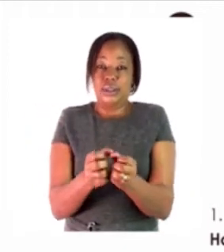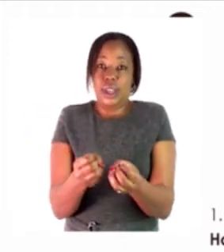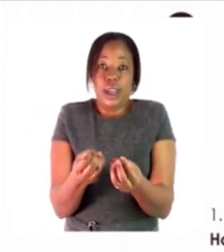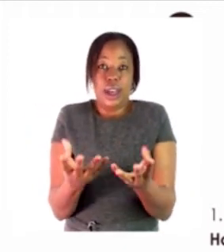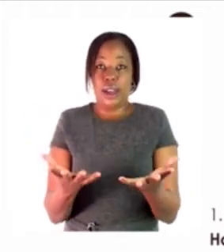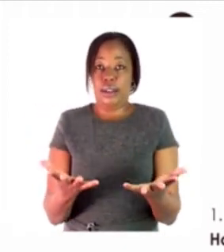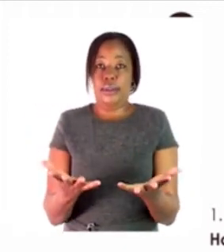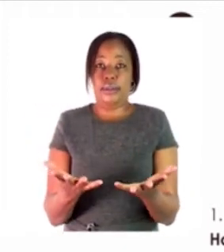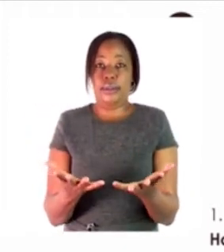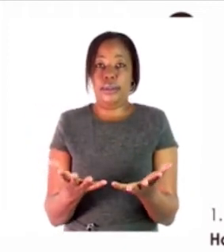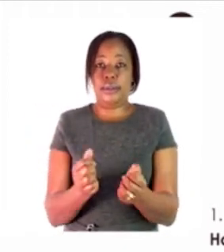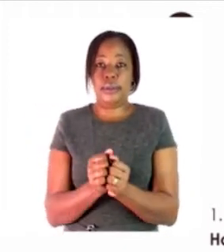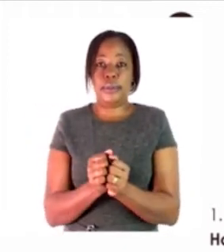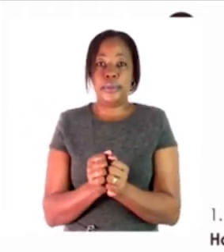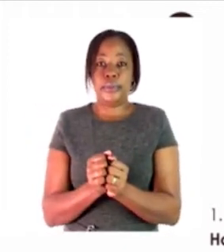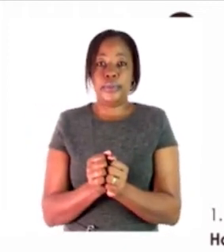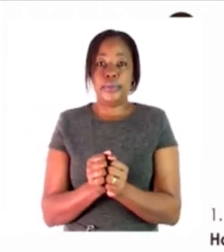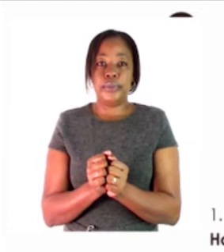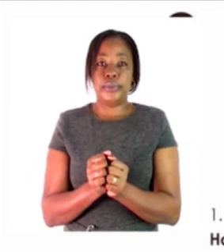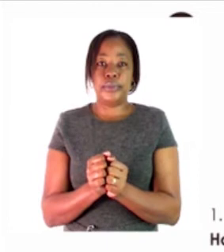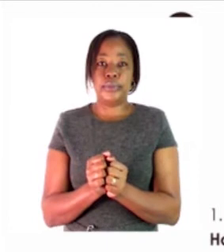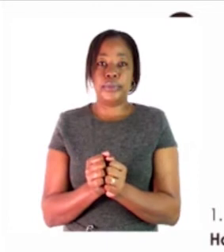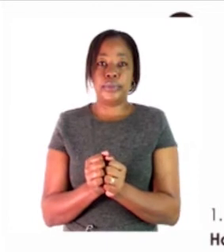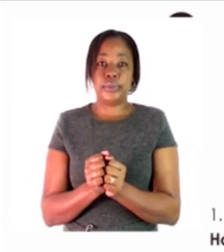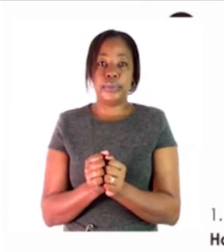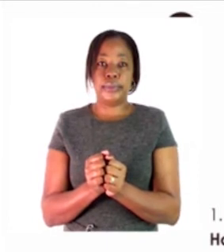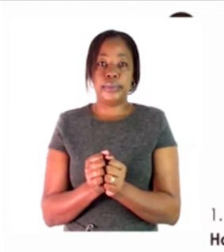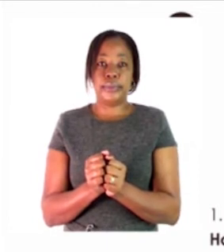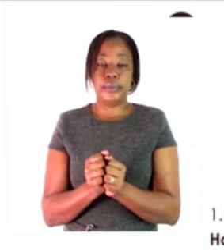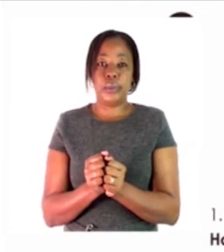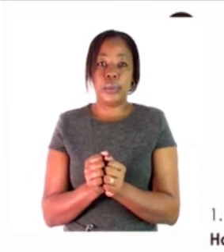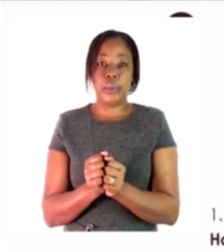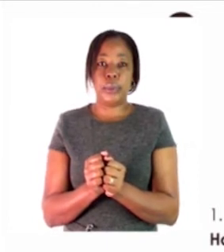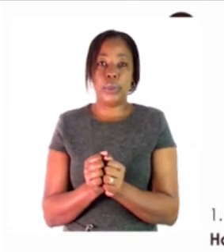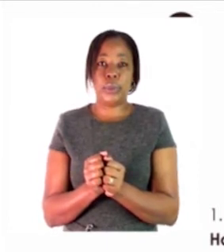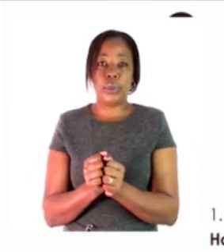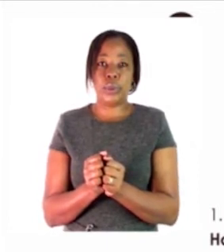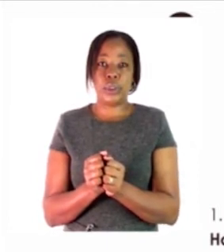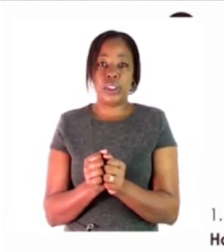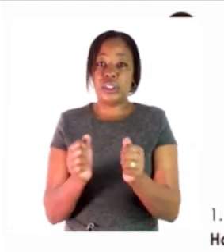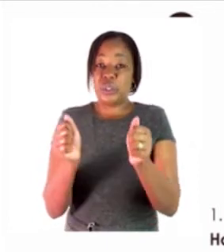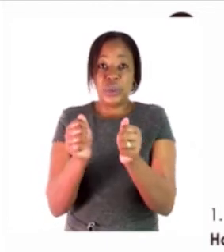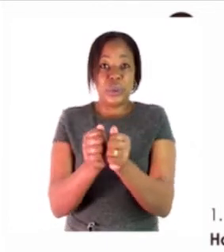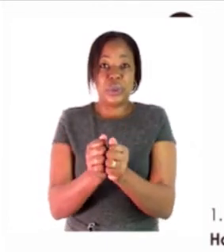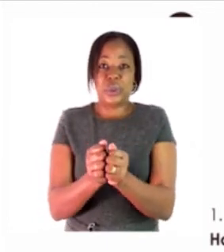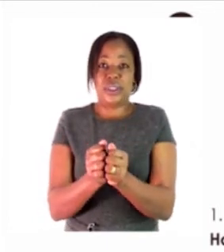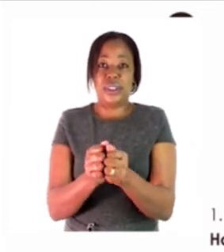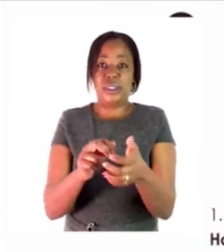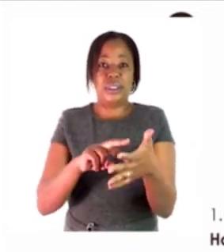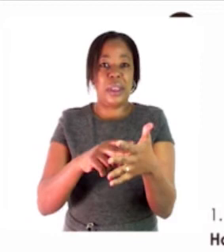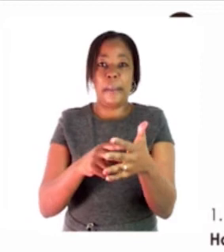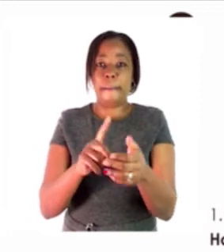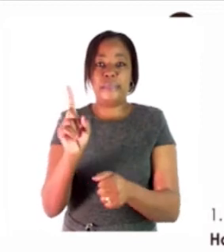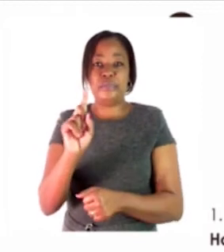many ribbons did you see all together? So what does the word all together means?